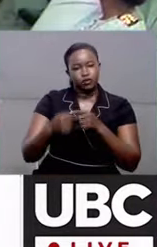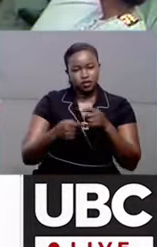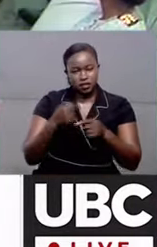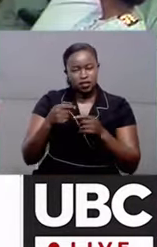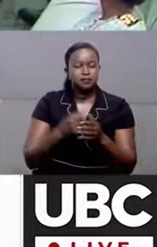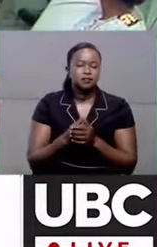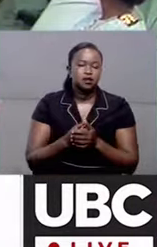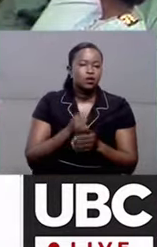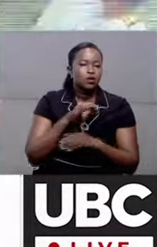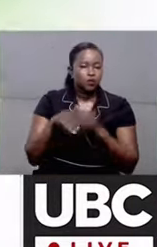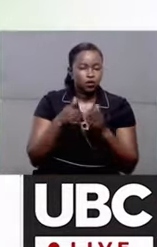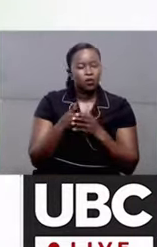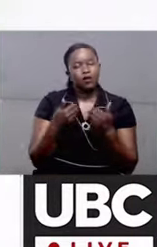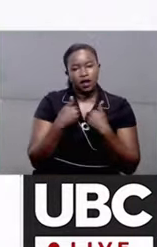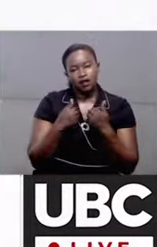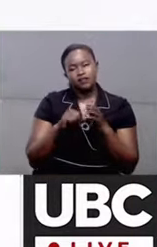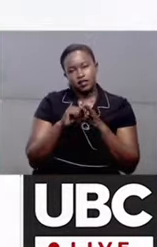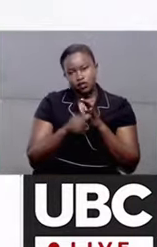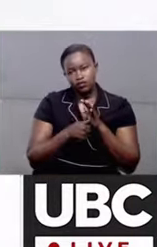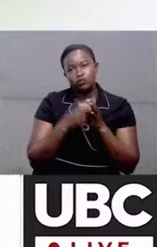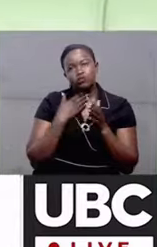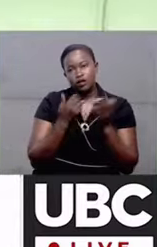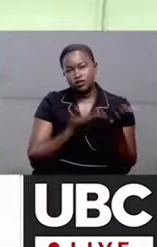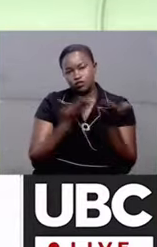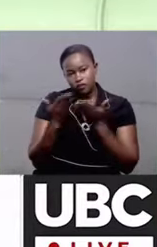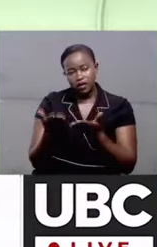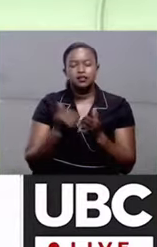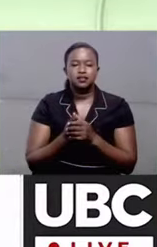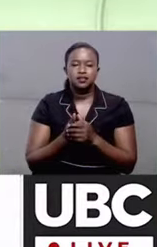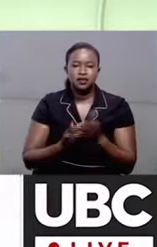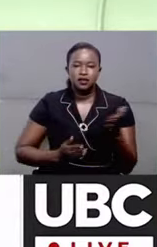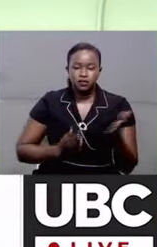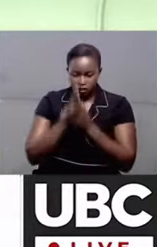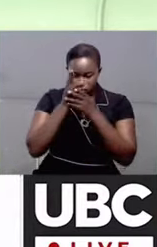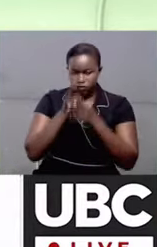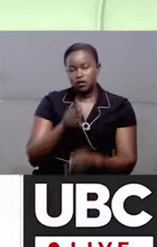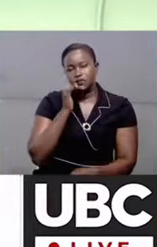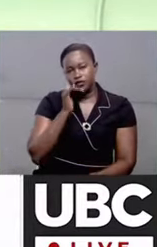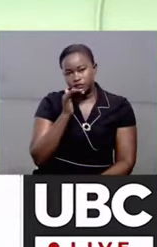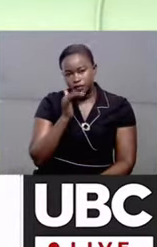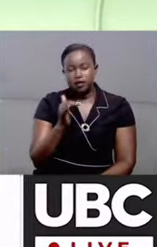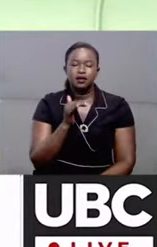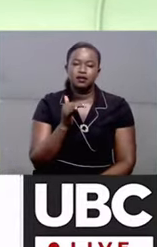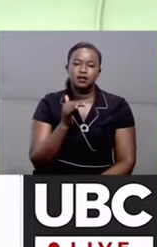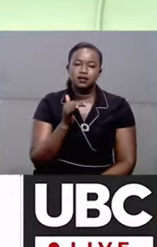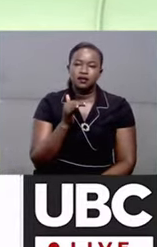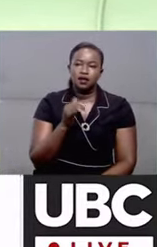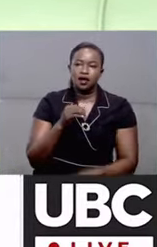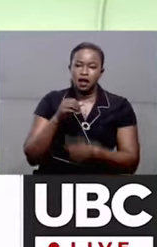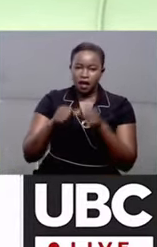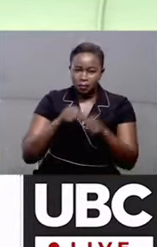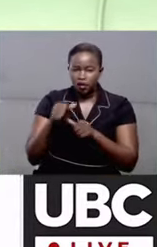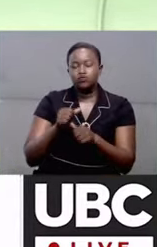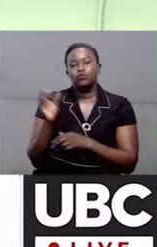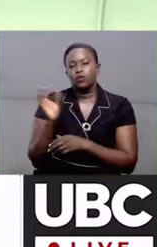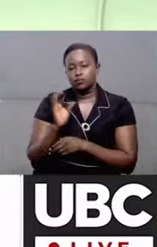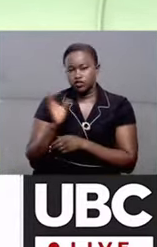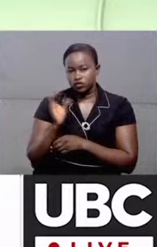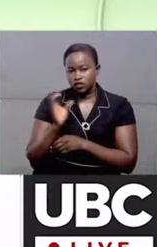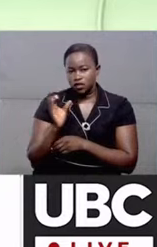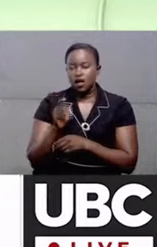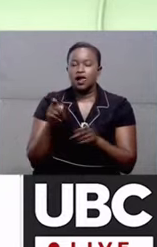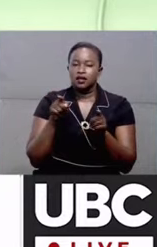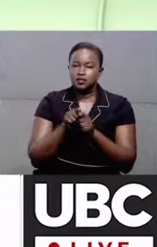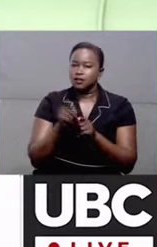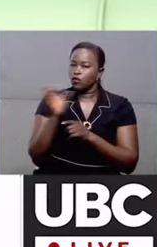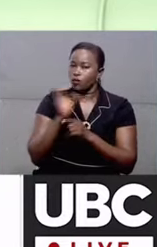all have issues that we want to raise, Right Honorable Speaker, regarding the commission and the